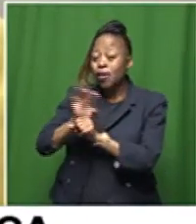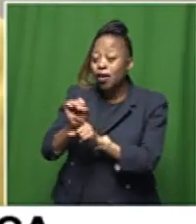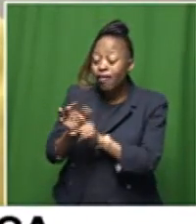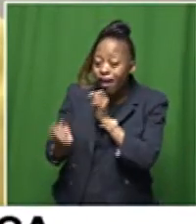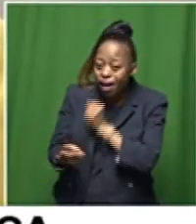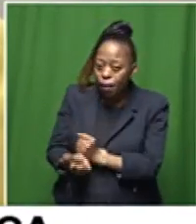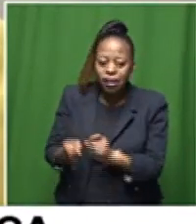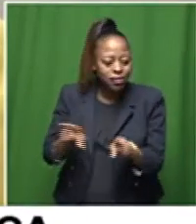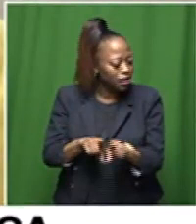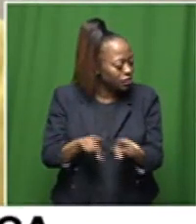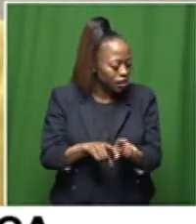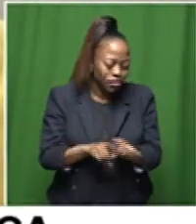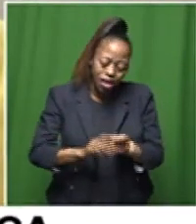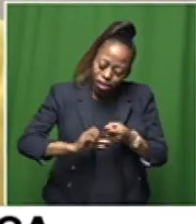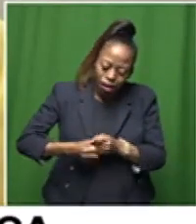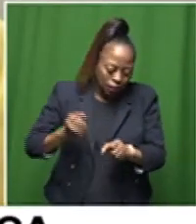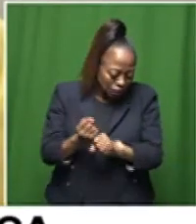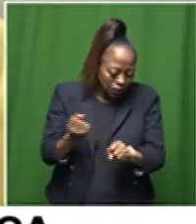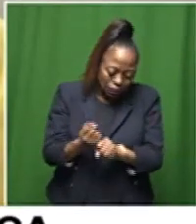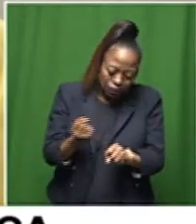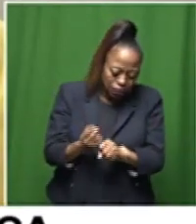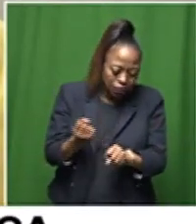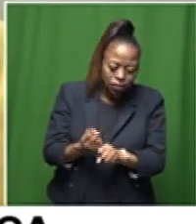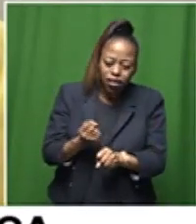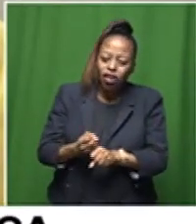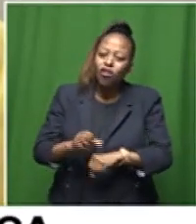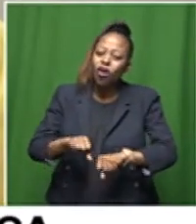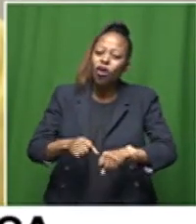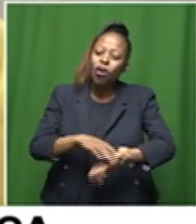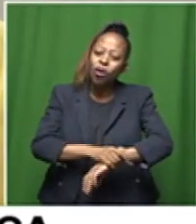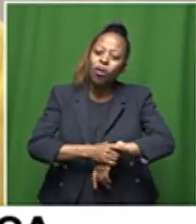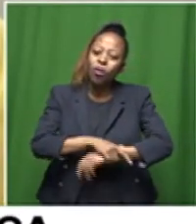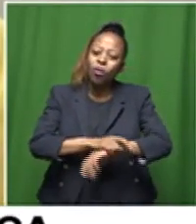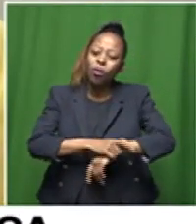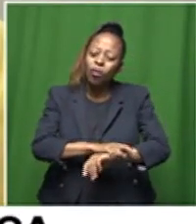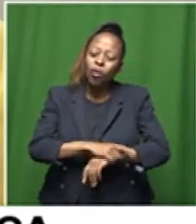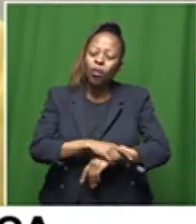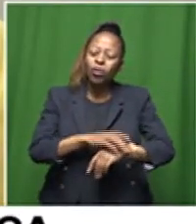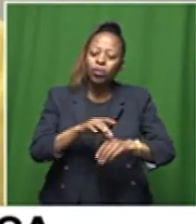address issues, the cataracts. Patients could access